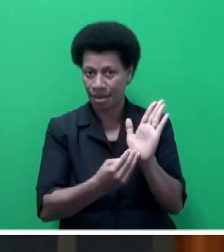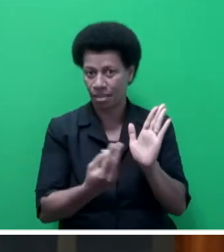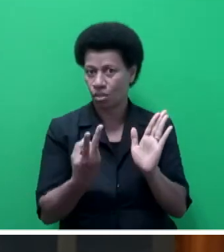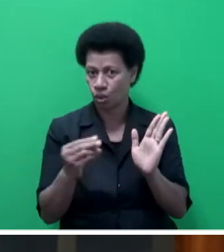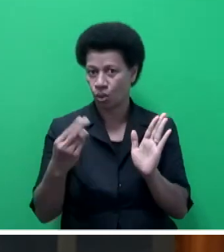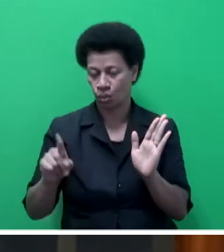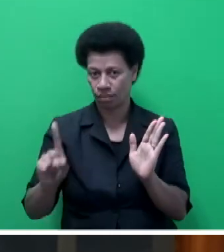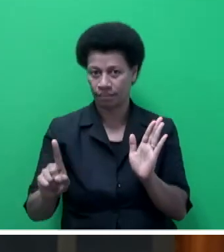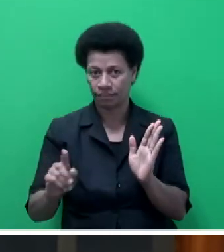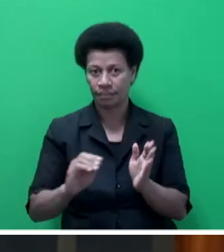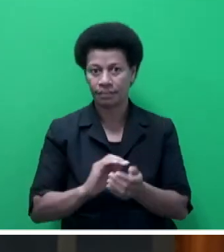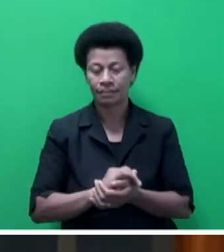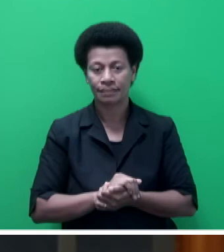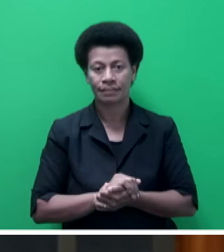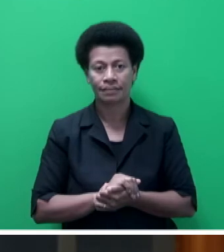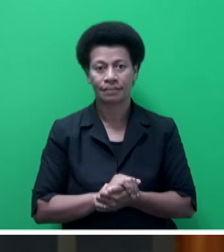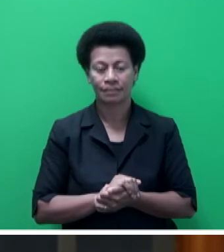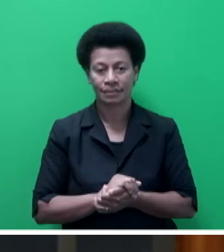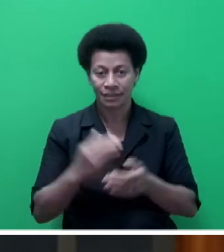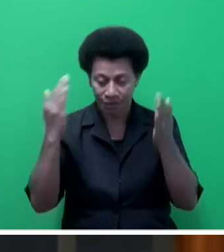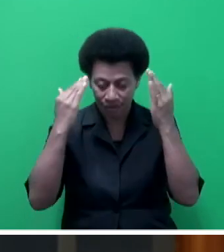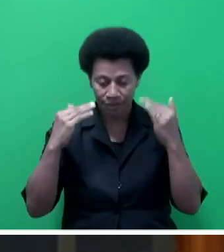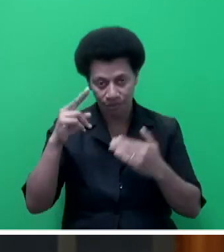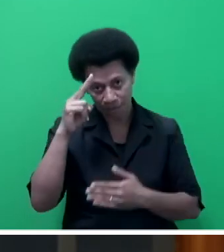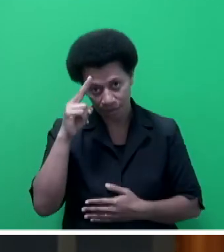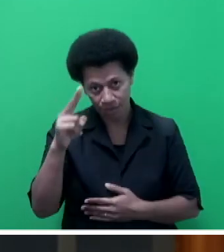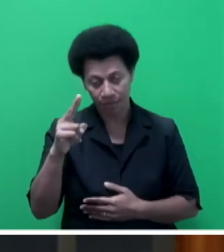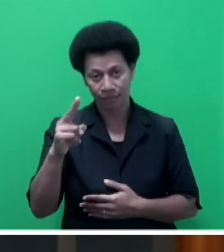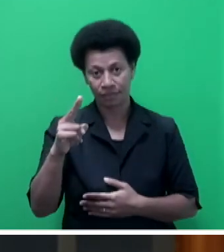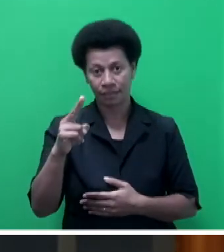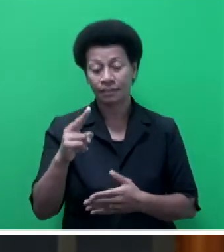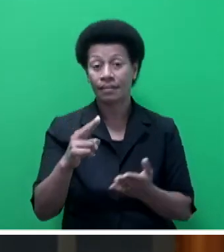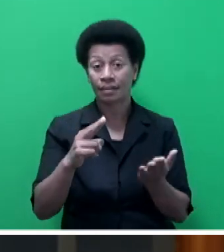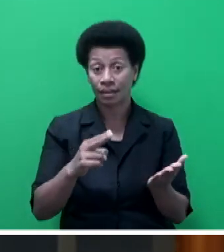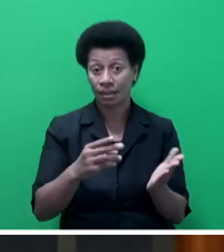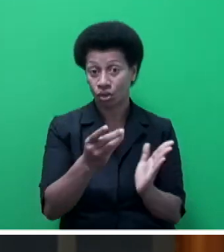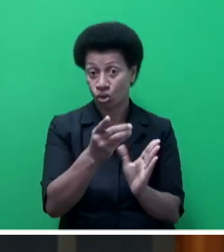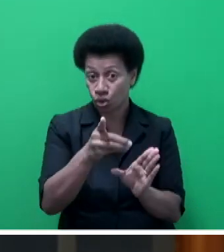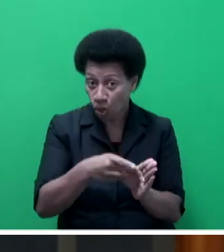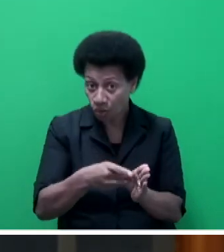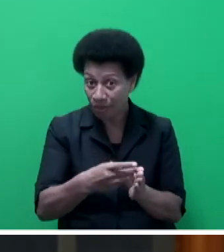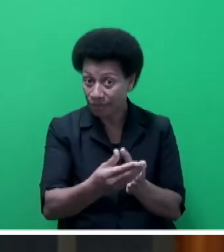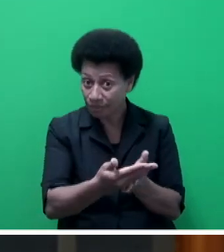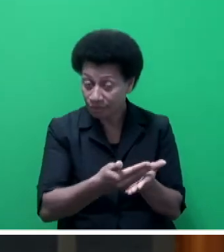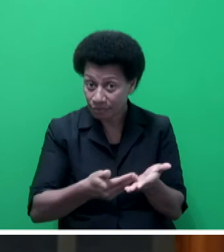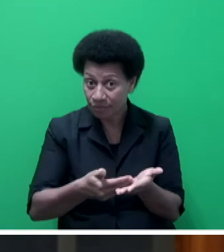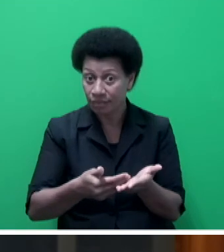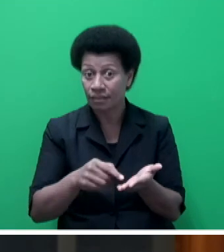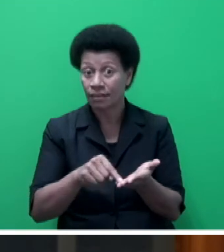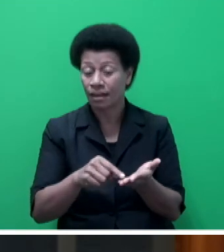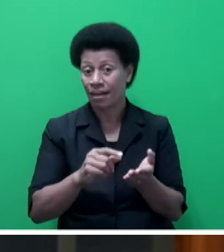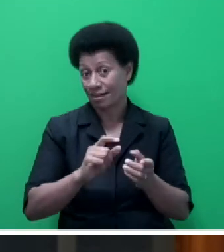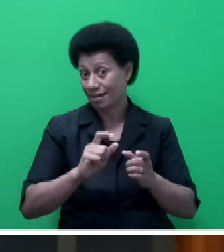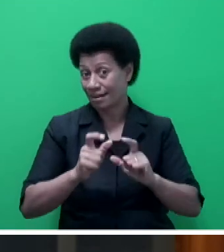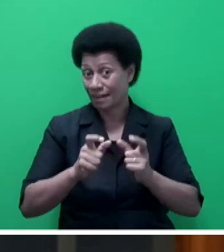2020. Mr. Speaker said, the outcome document supports my ministry's approach in climate change programs